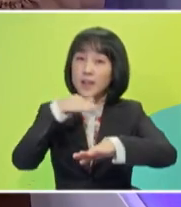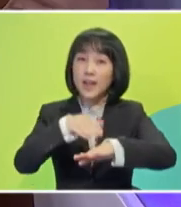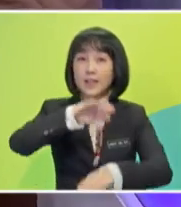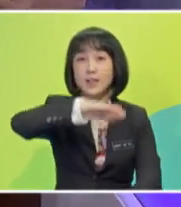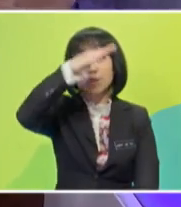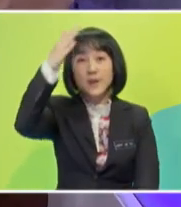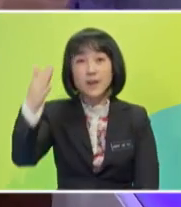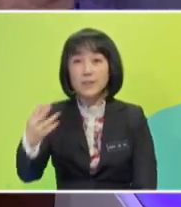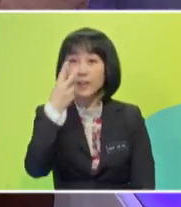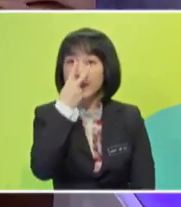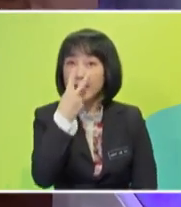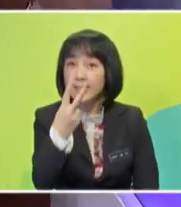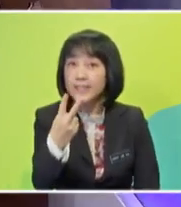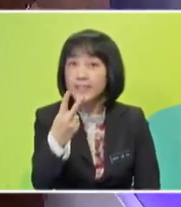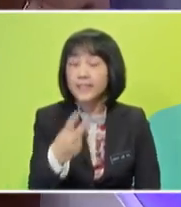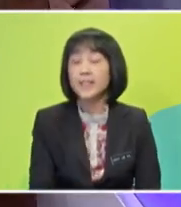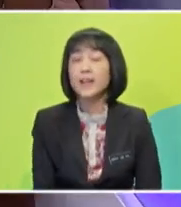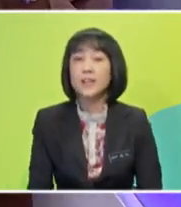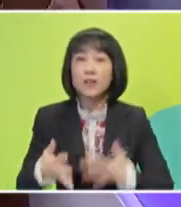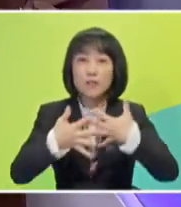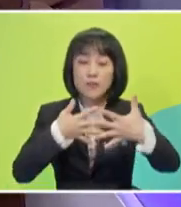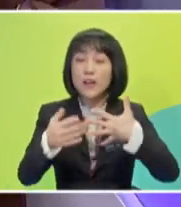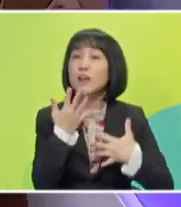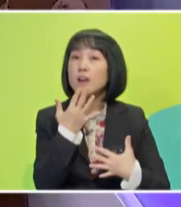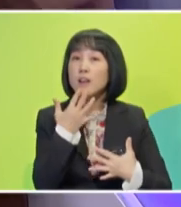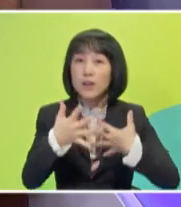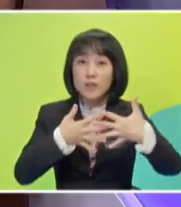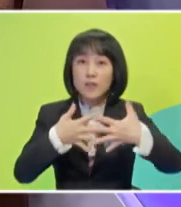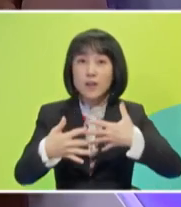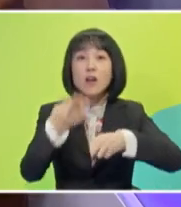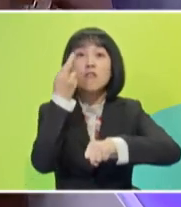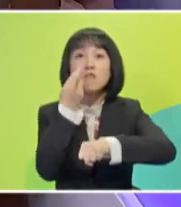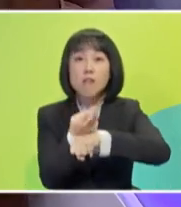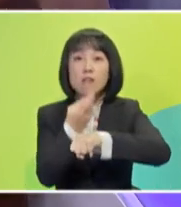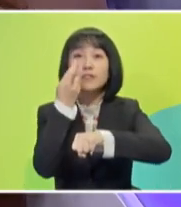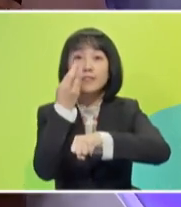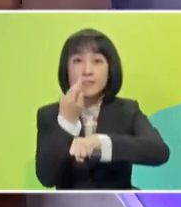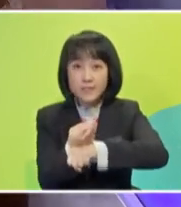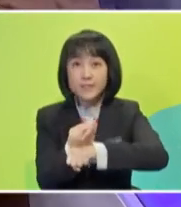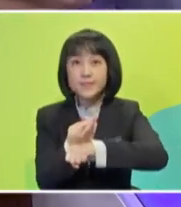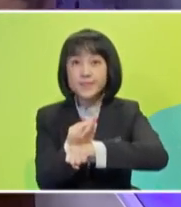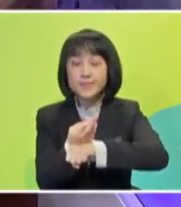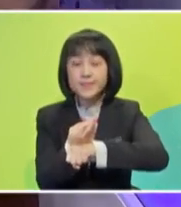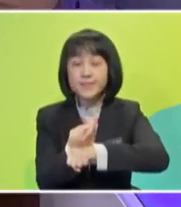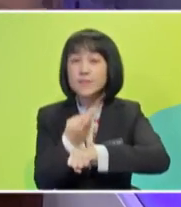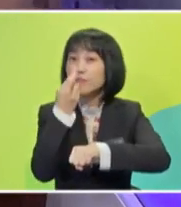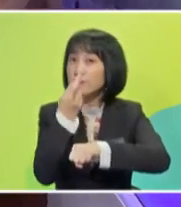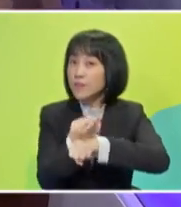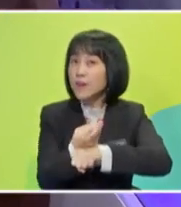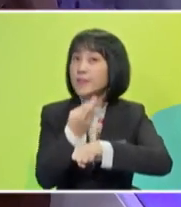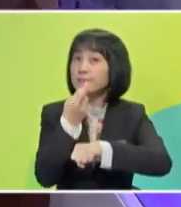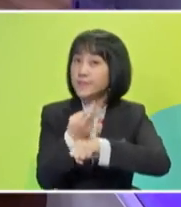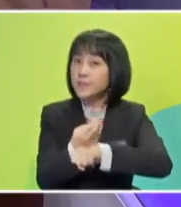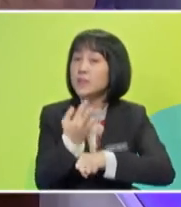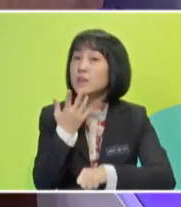mountains, if you can see the one in grey, they are actually rocks. Ooh. Rocks. So they are rocks, the one